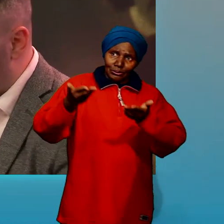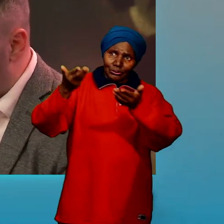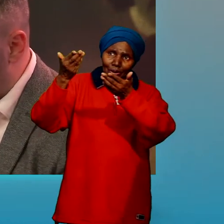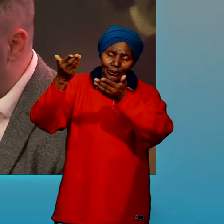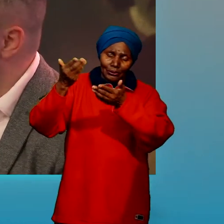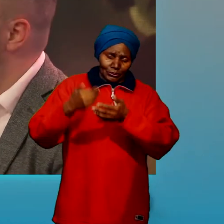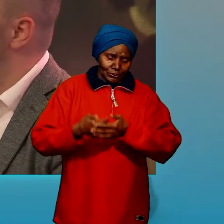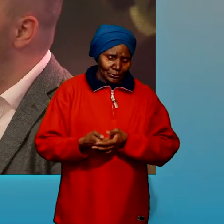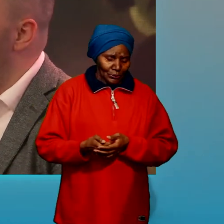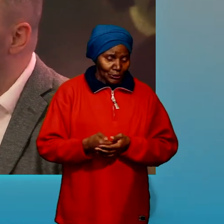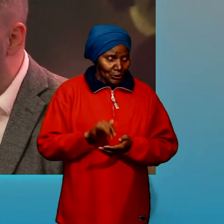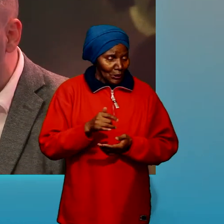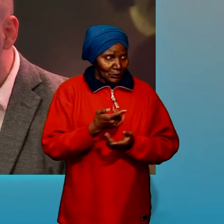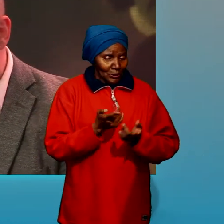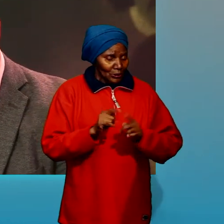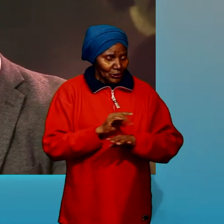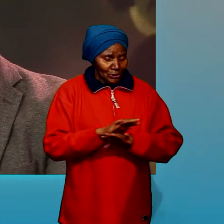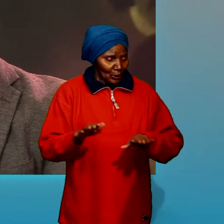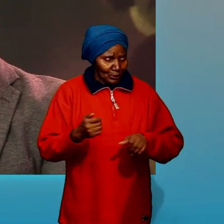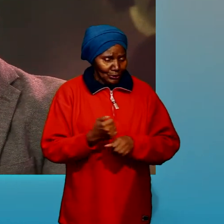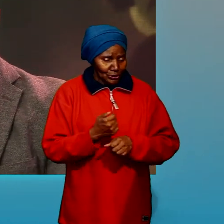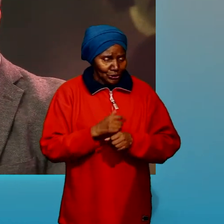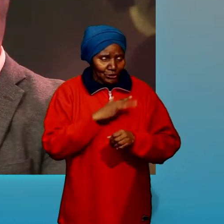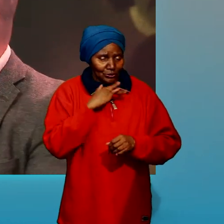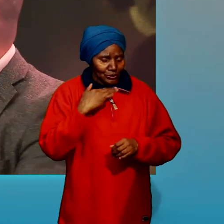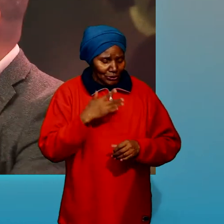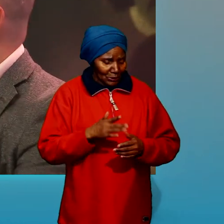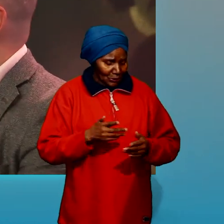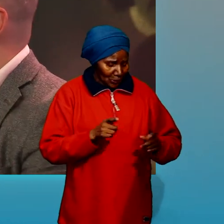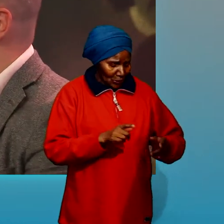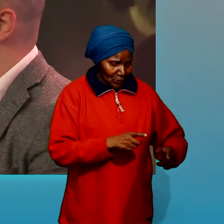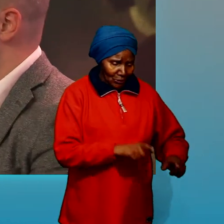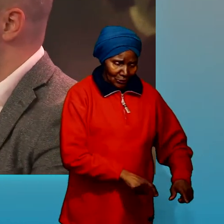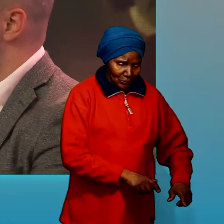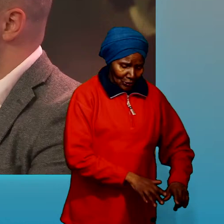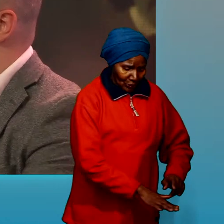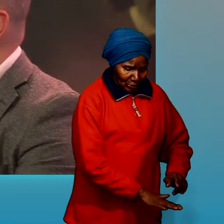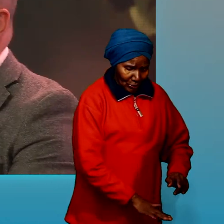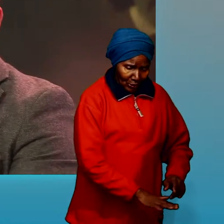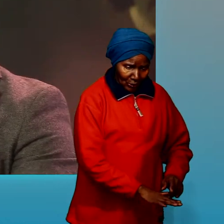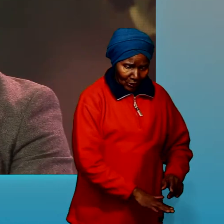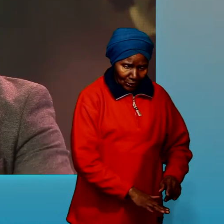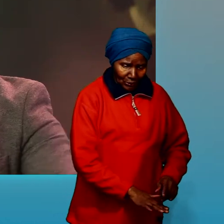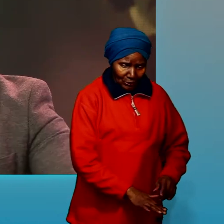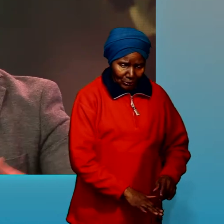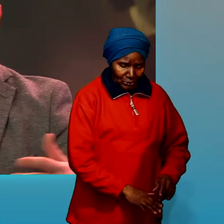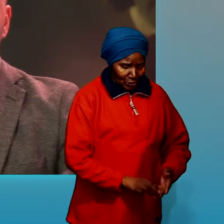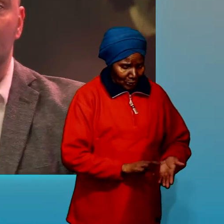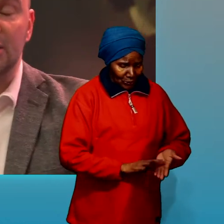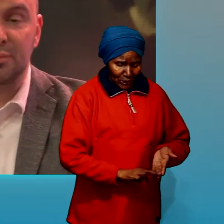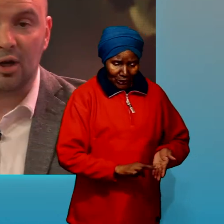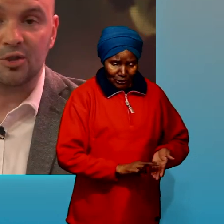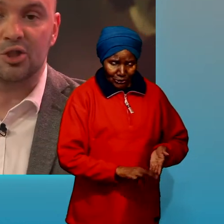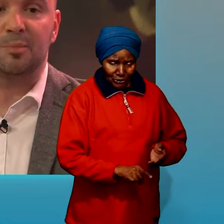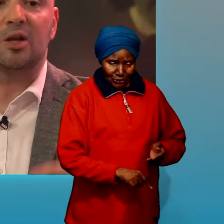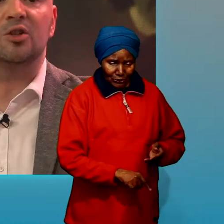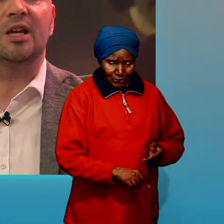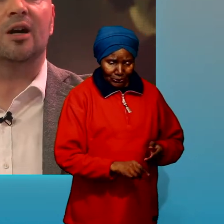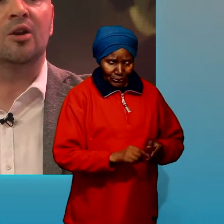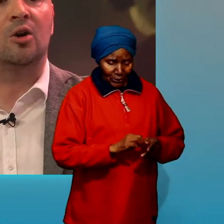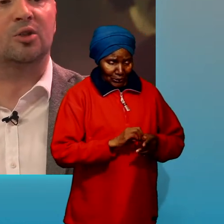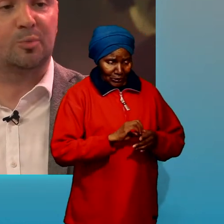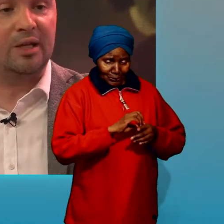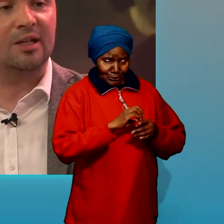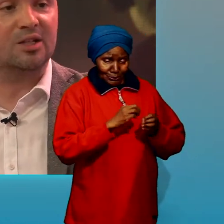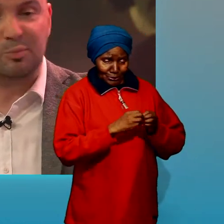that we're lying on the ground, we're low-lying, we're drooping. And that is always natural in the natural realm for those branches because